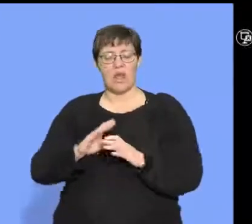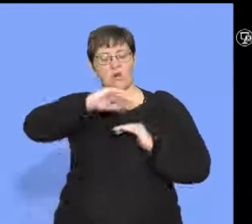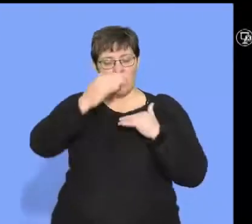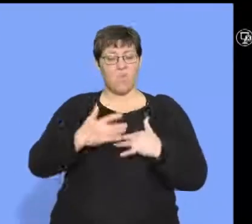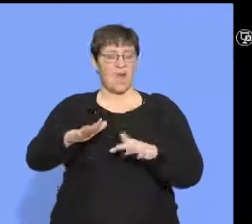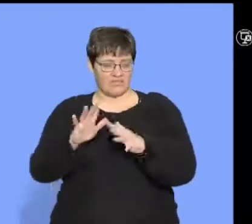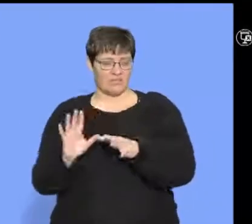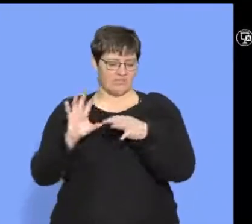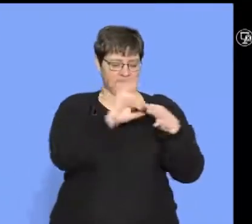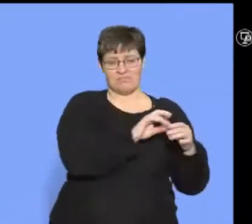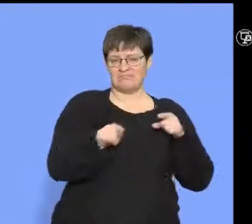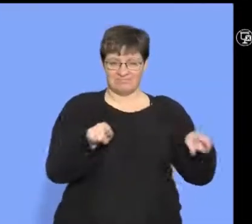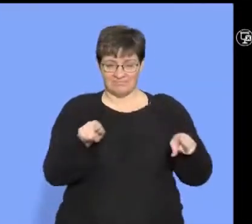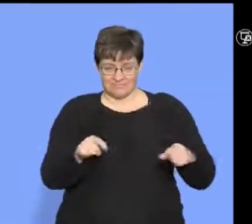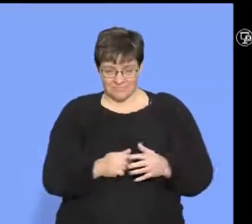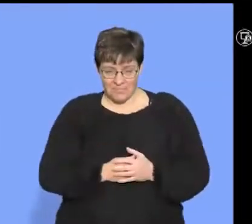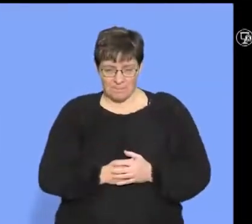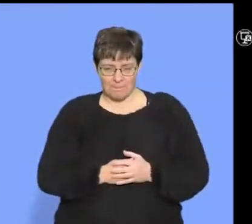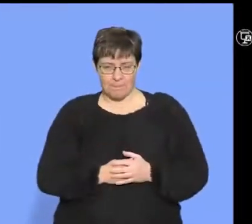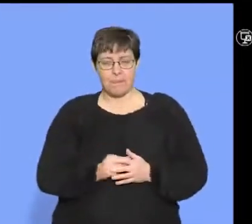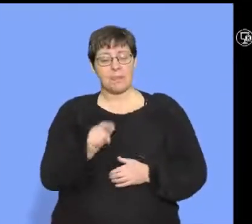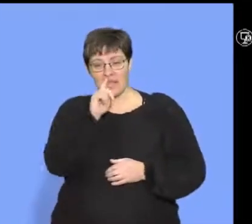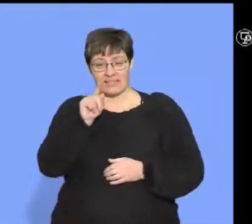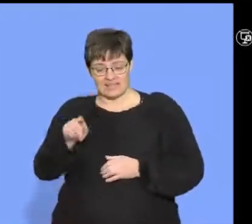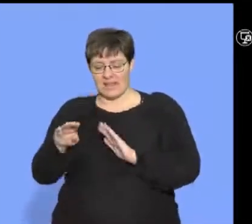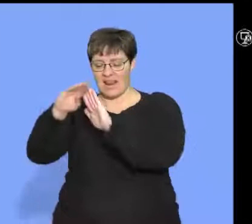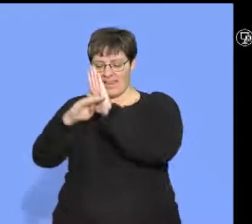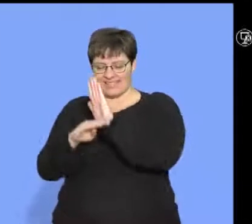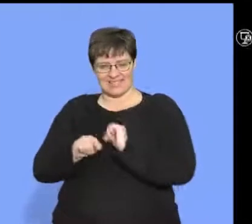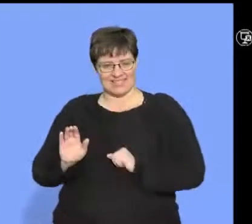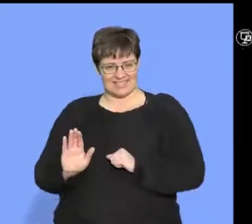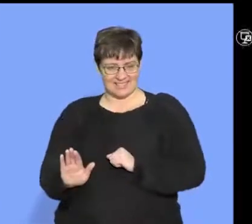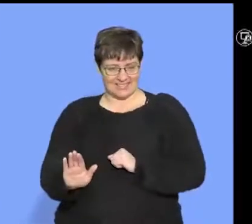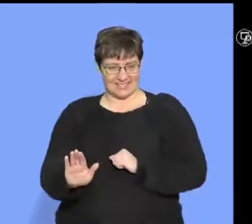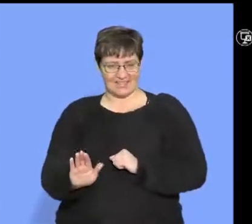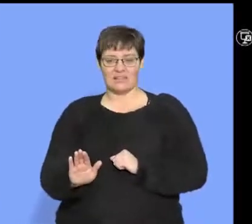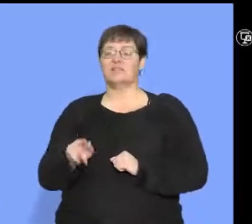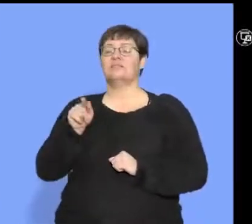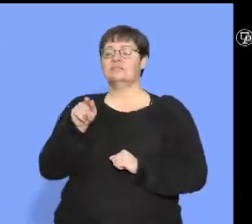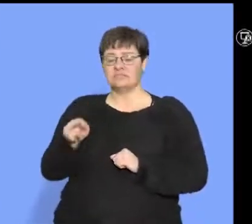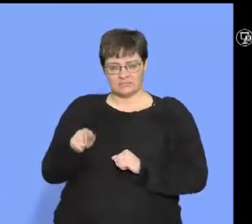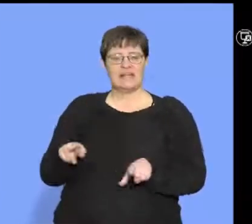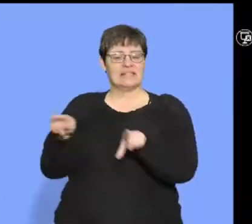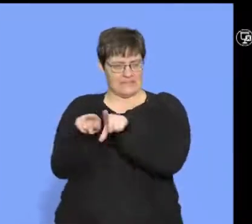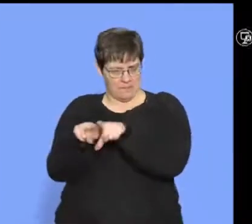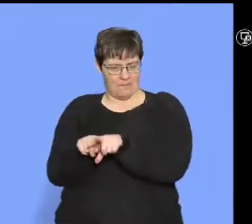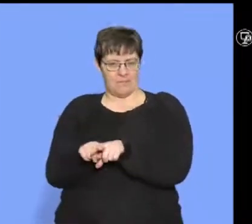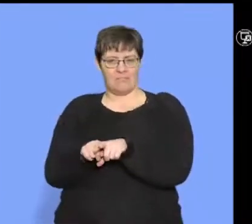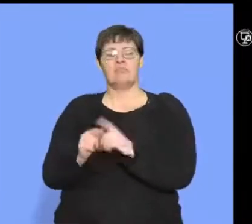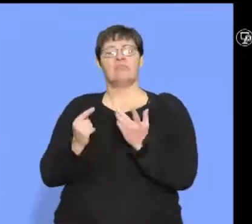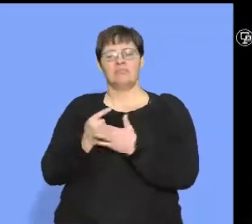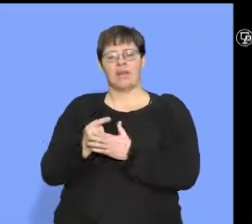we've already discussed. As you can see listed on the board, particles also travel